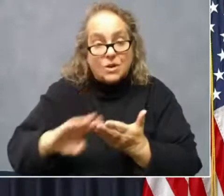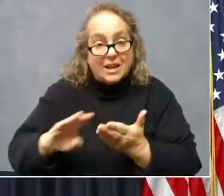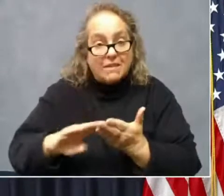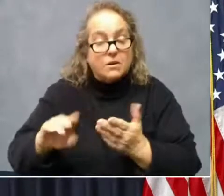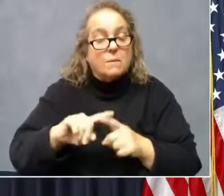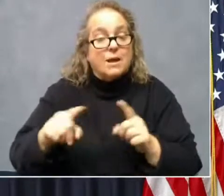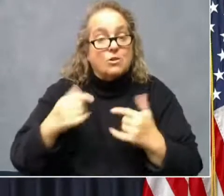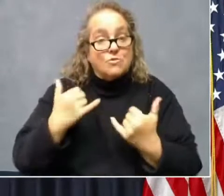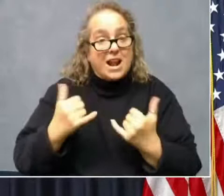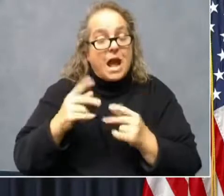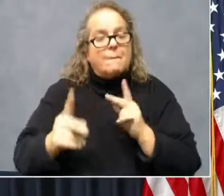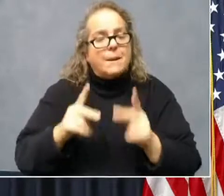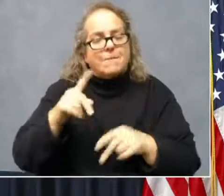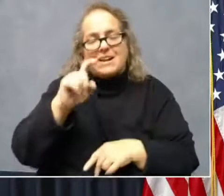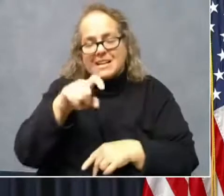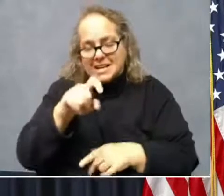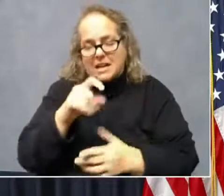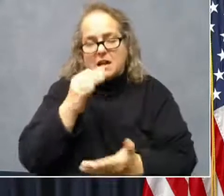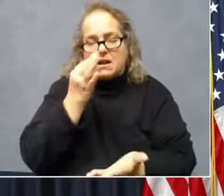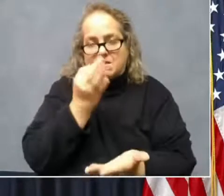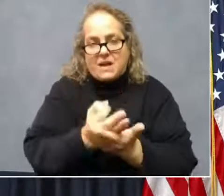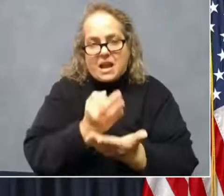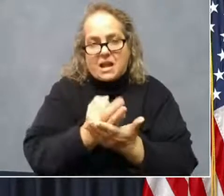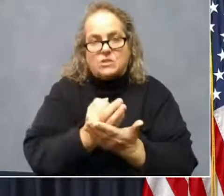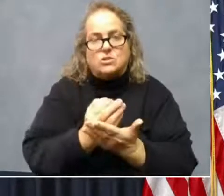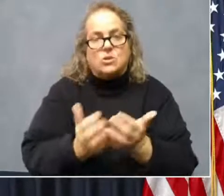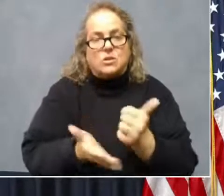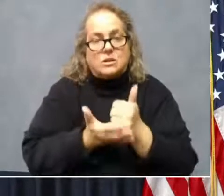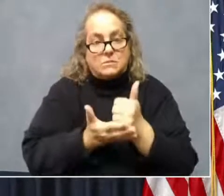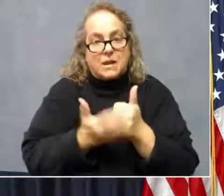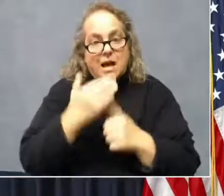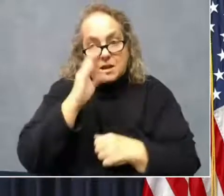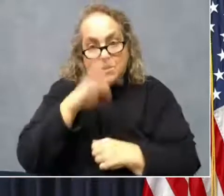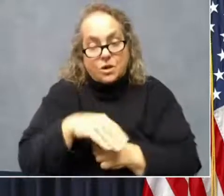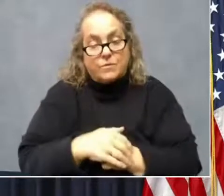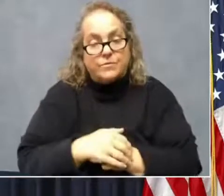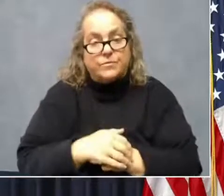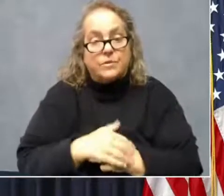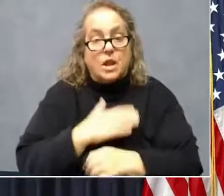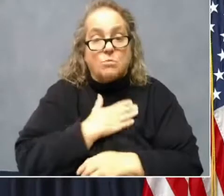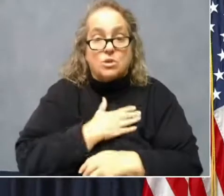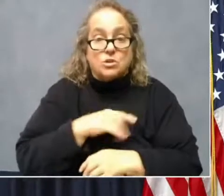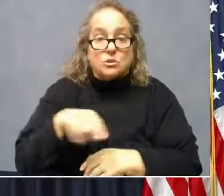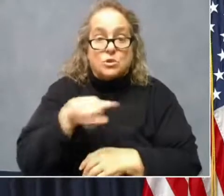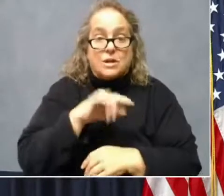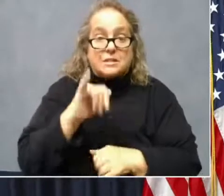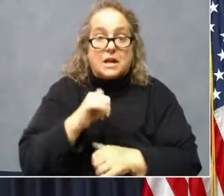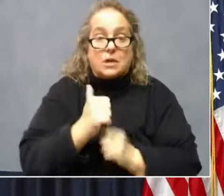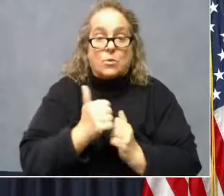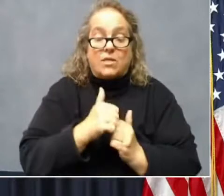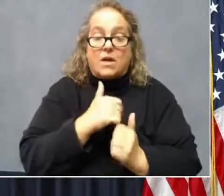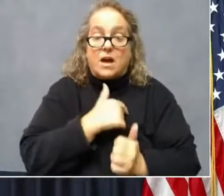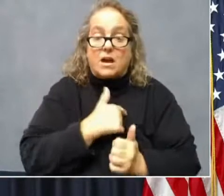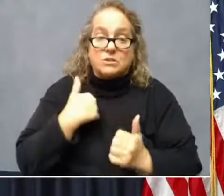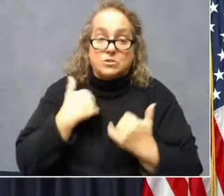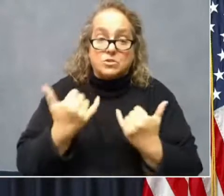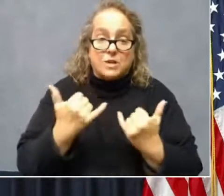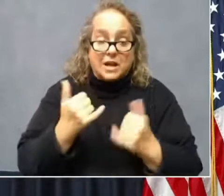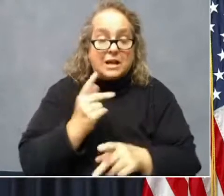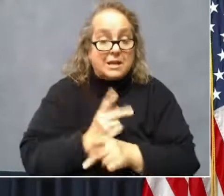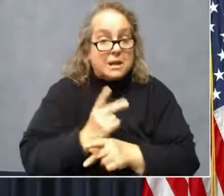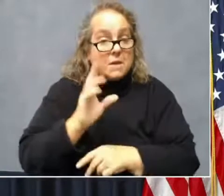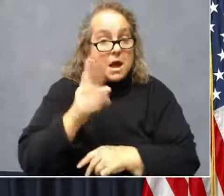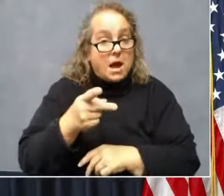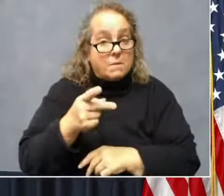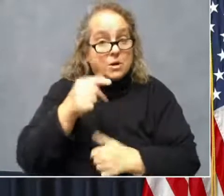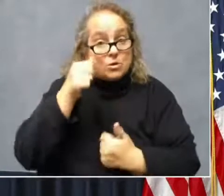direct financial infusion. Okay, I appreciate y'all sticking with us today. Let's keep it up. Remember,